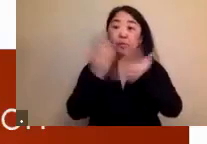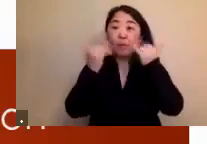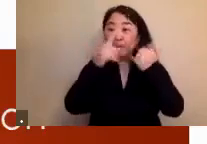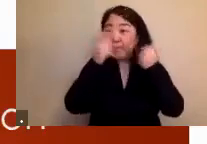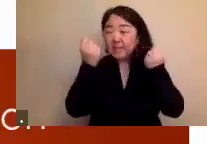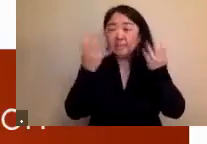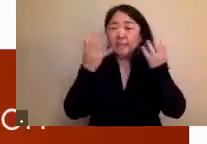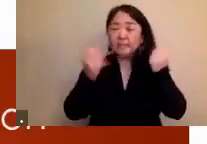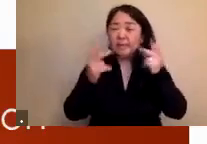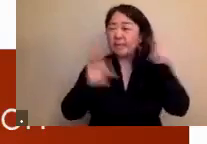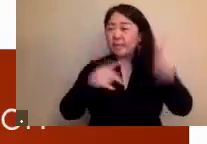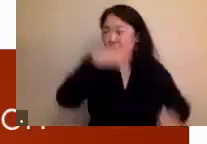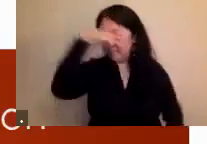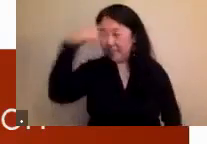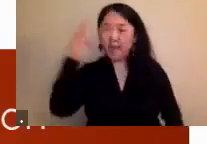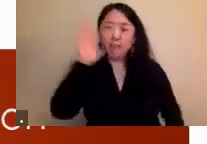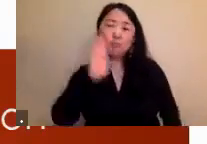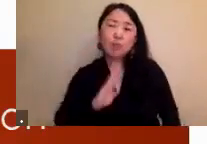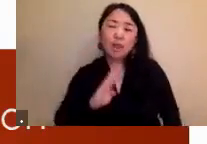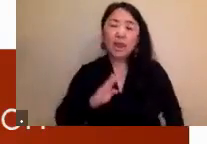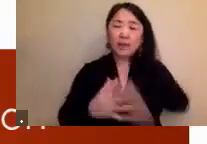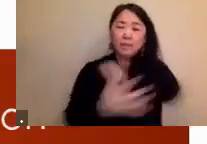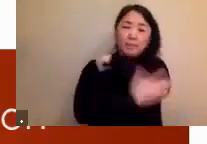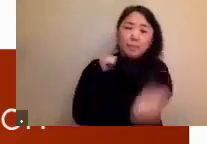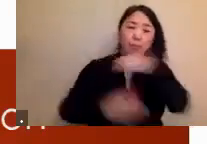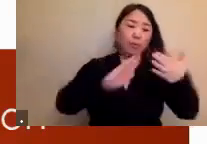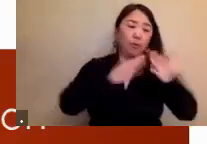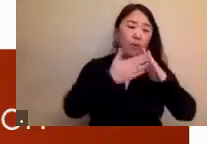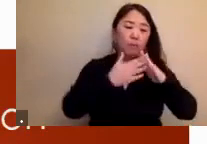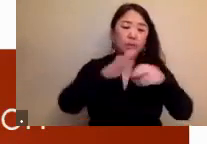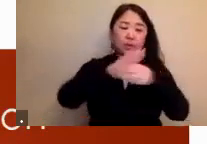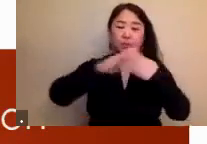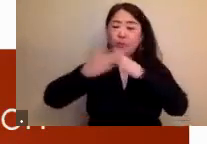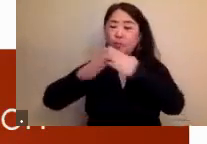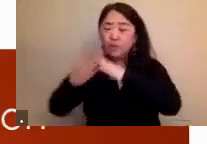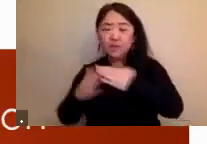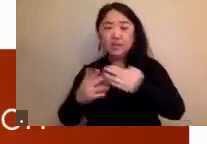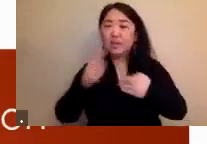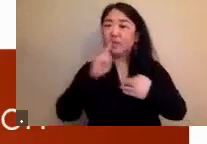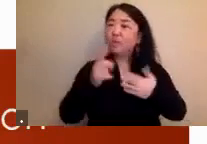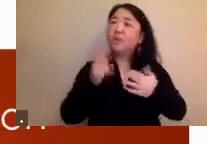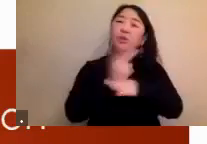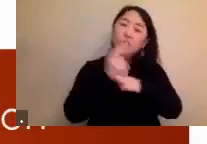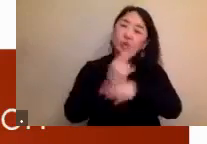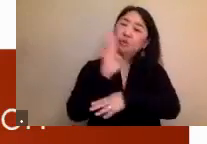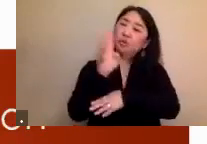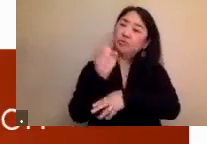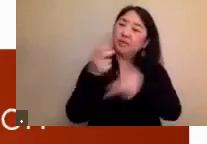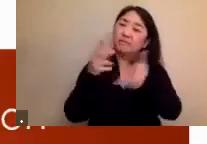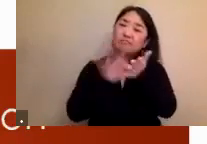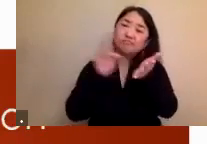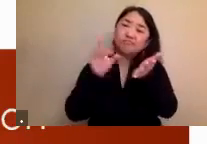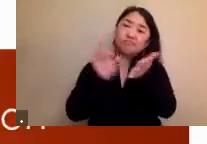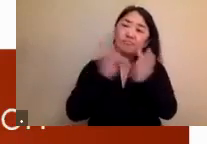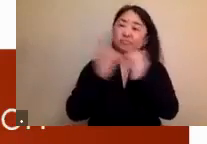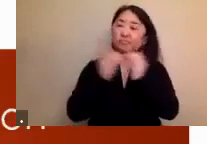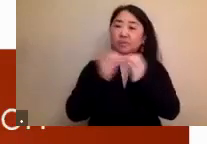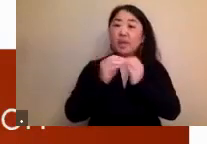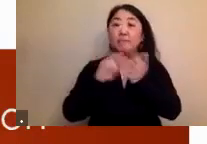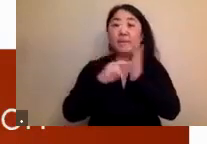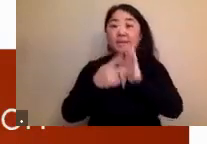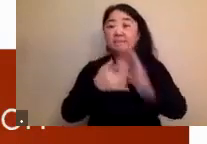and black and poor urban communities utilize buses. So there tend to be more bus